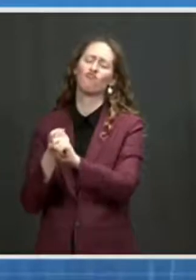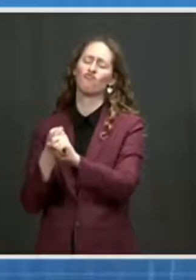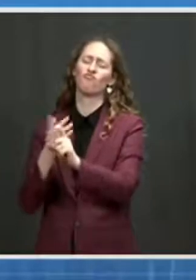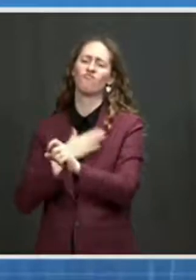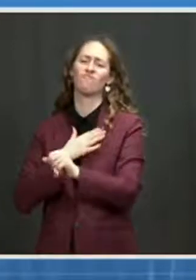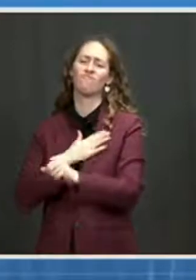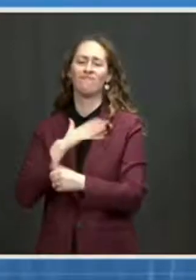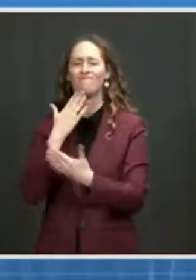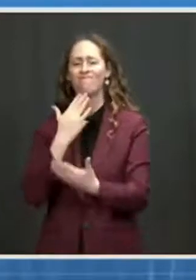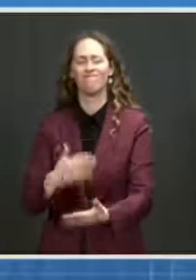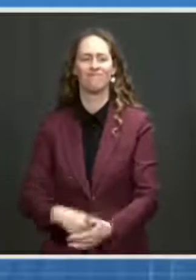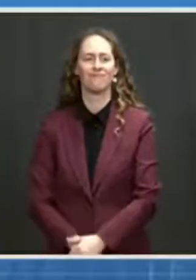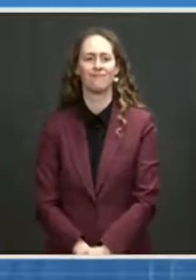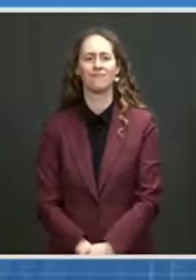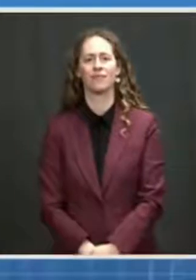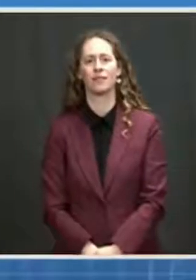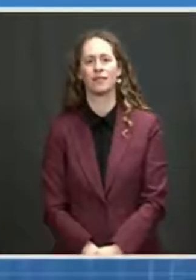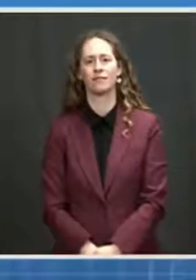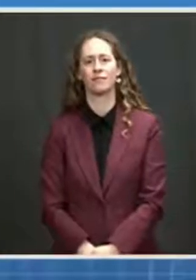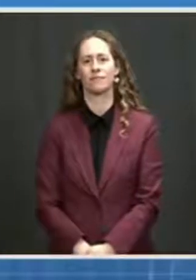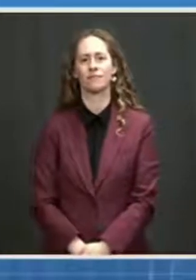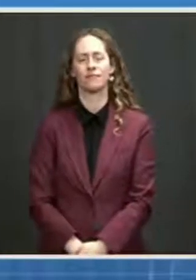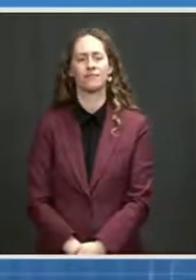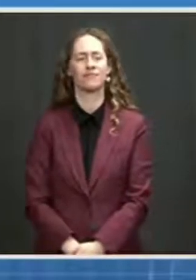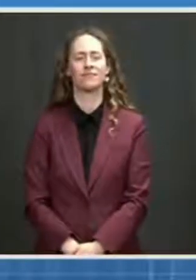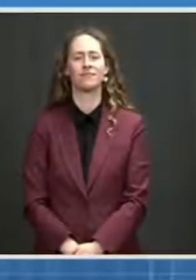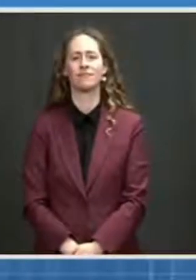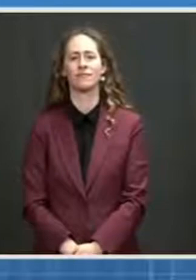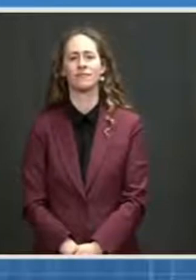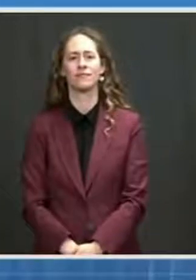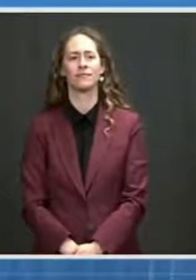Dr. Nunez-Smith. Kevin, let's take some questions.